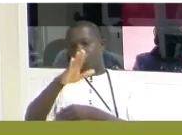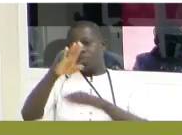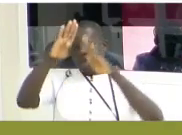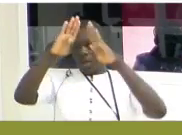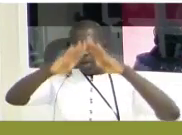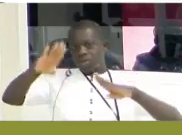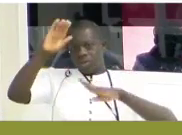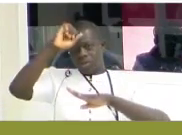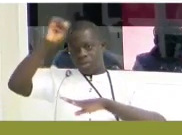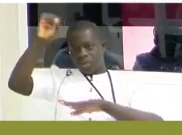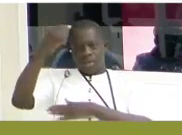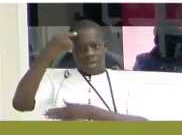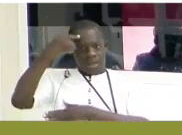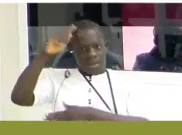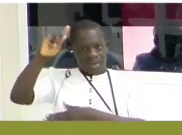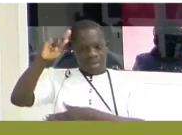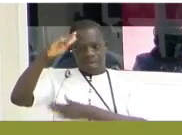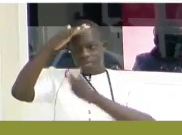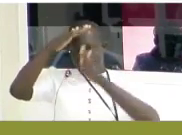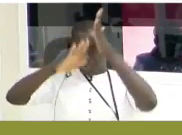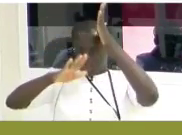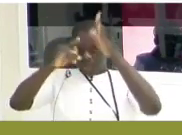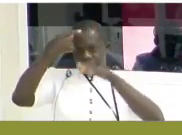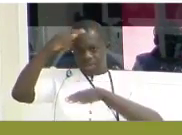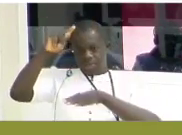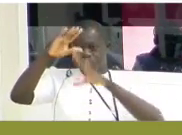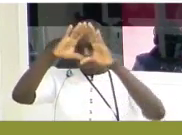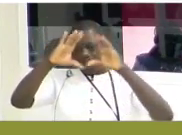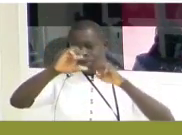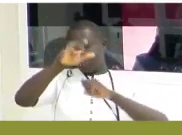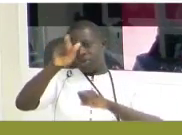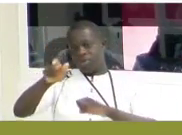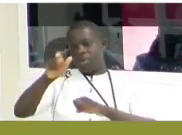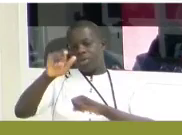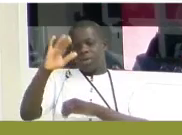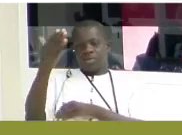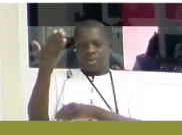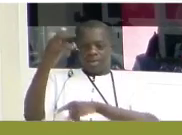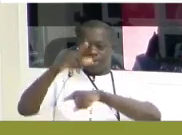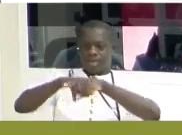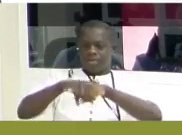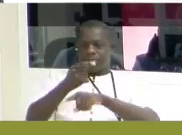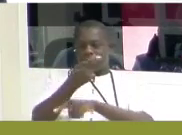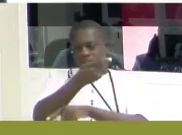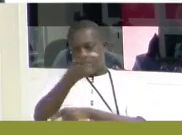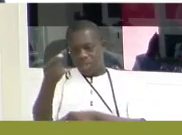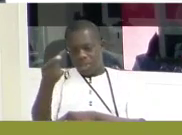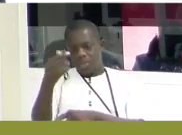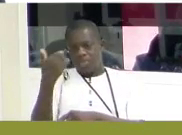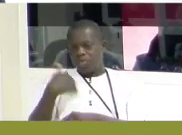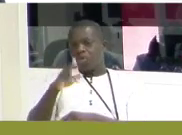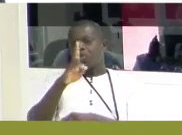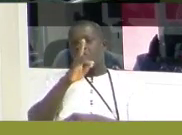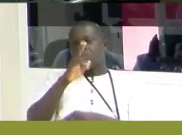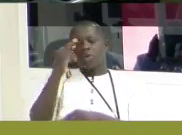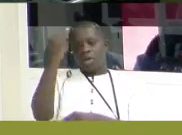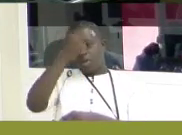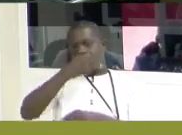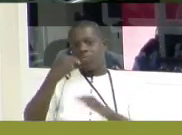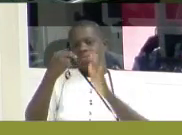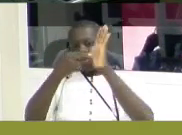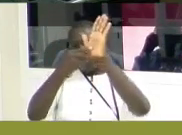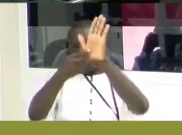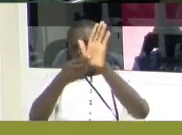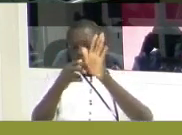intelligence officer, military intelligence officer at the time. So these are the people I can recognize. Do you remember the rank